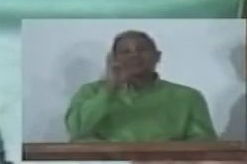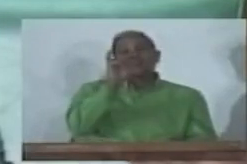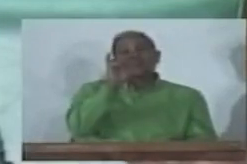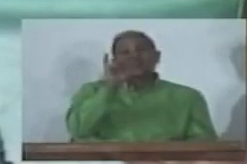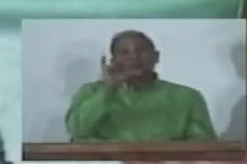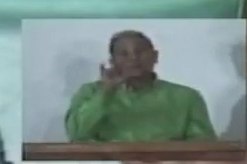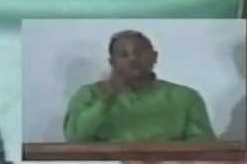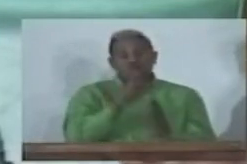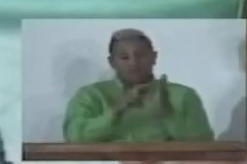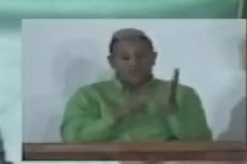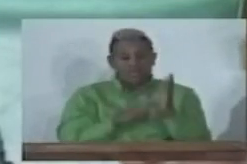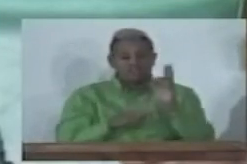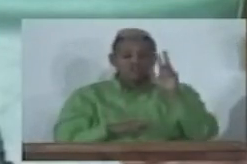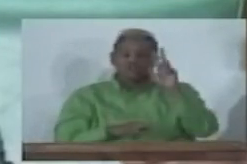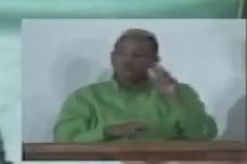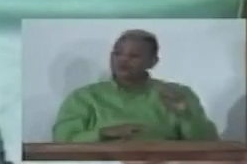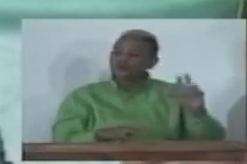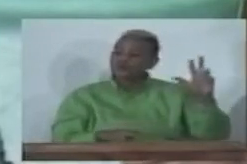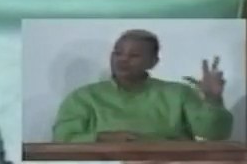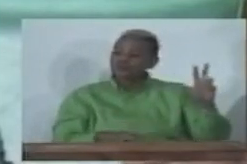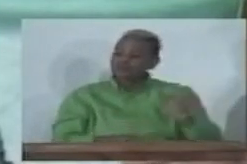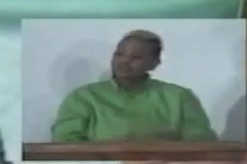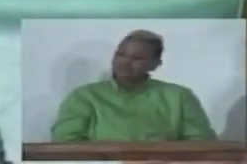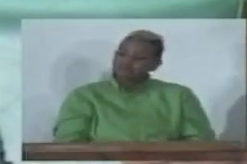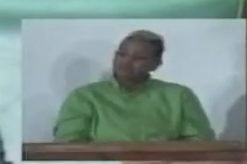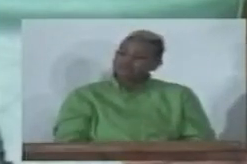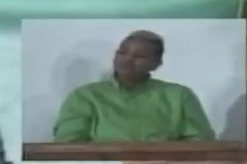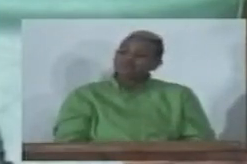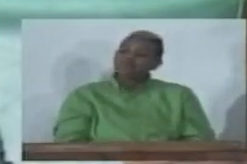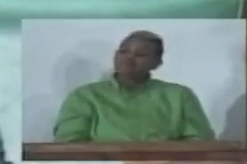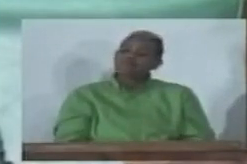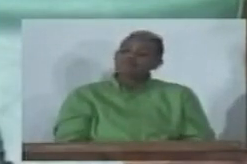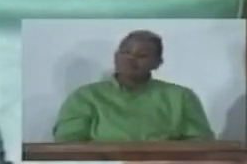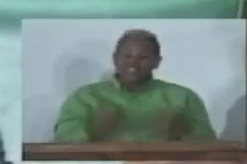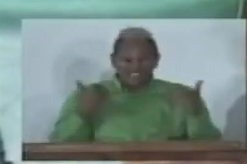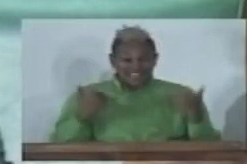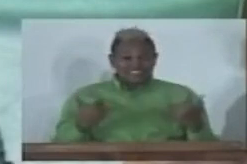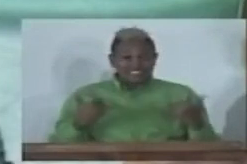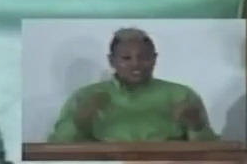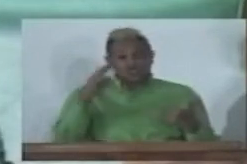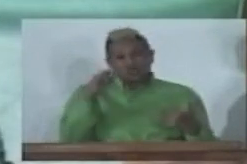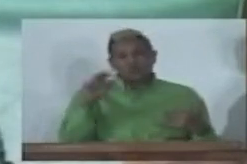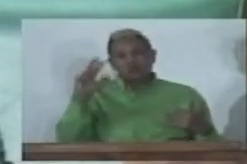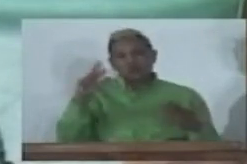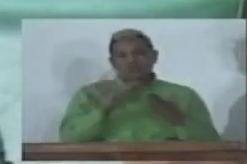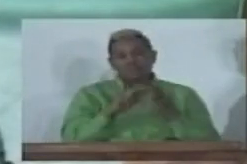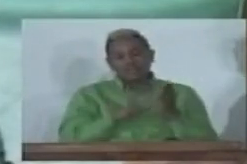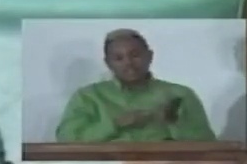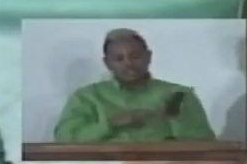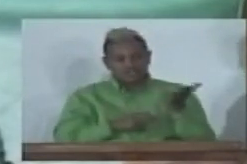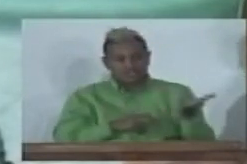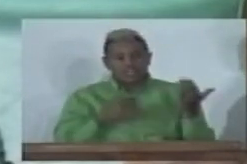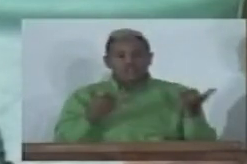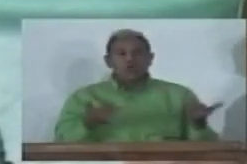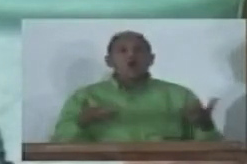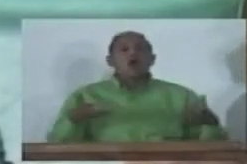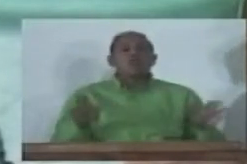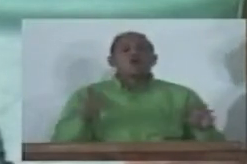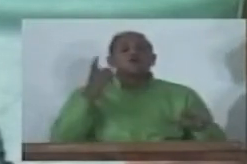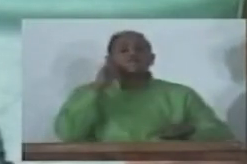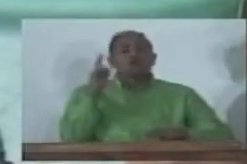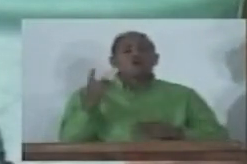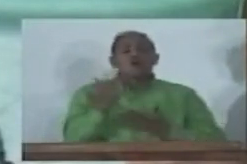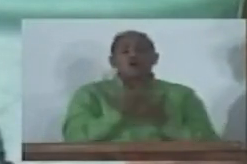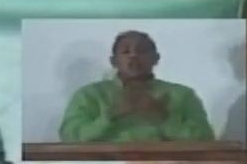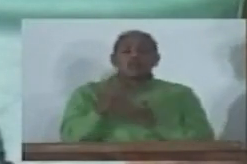Airport Regulations 2003. The existing 2003 regulations allow for the collection